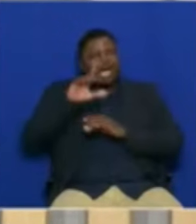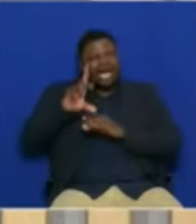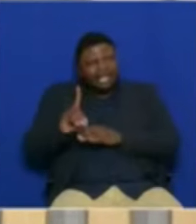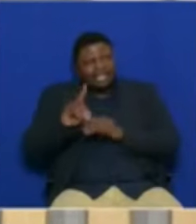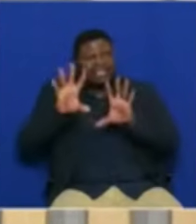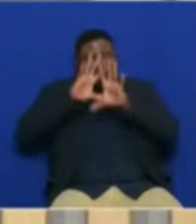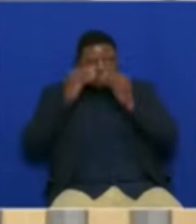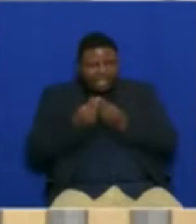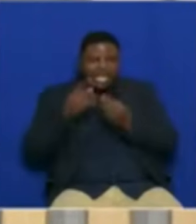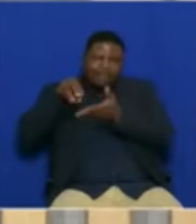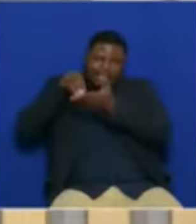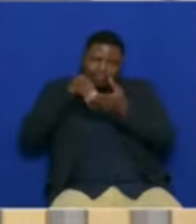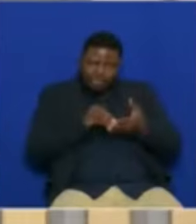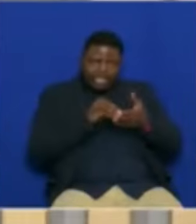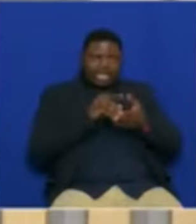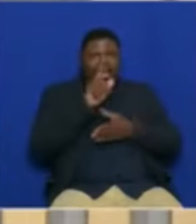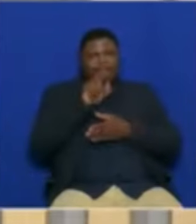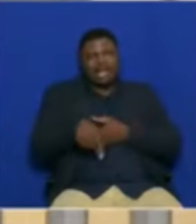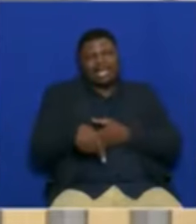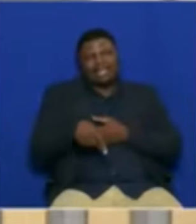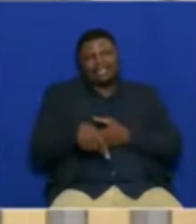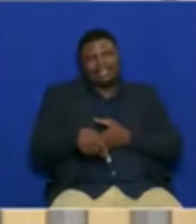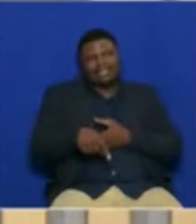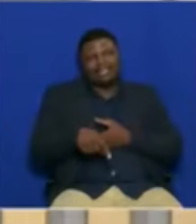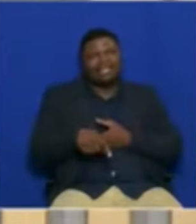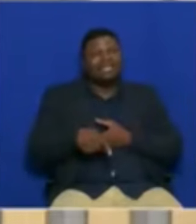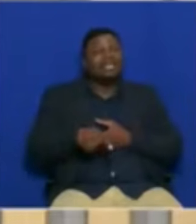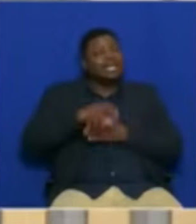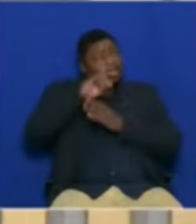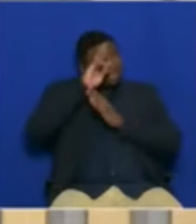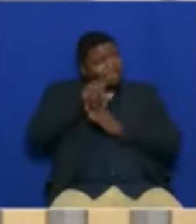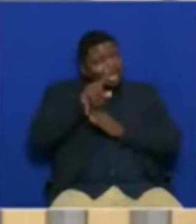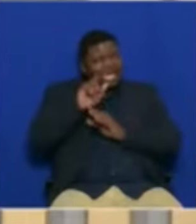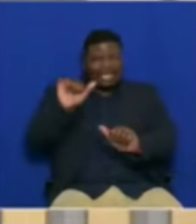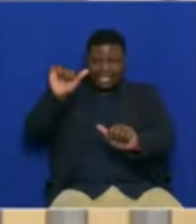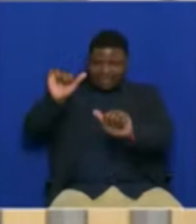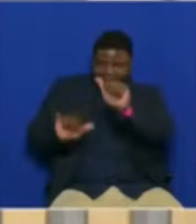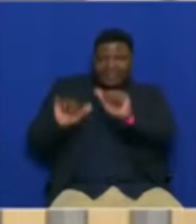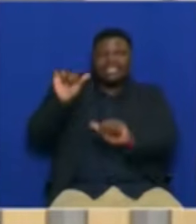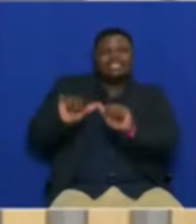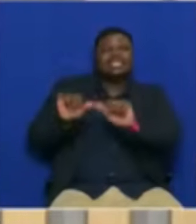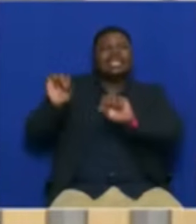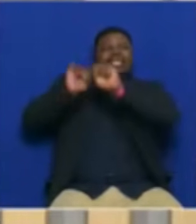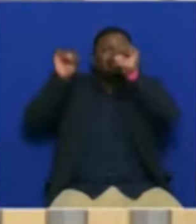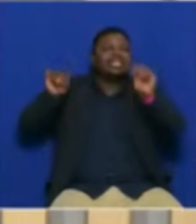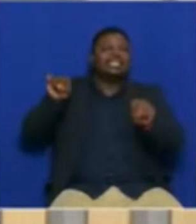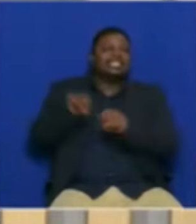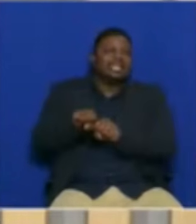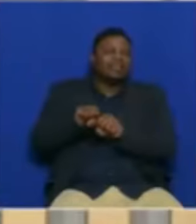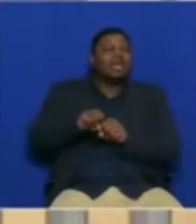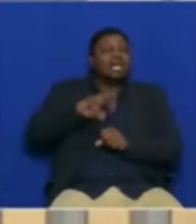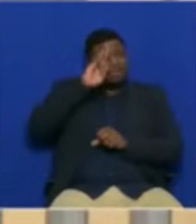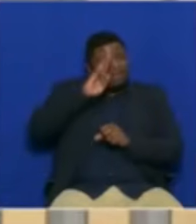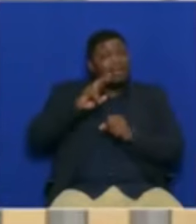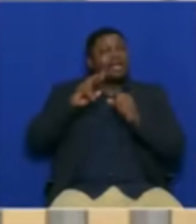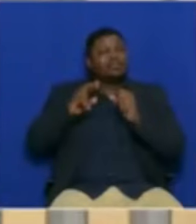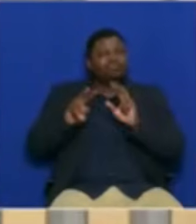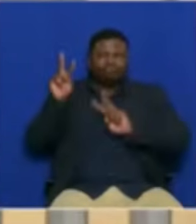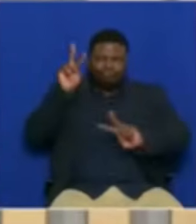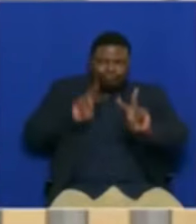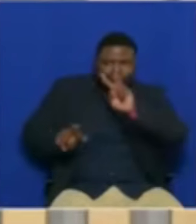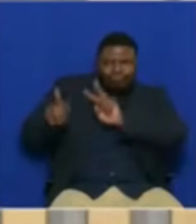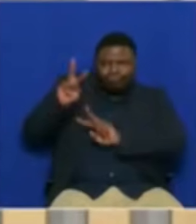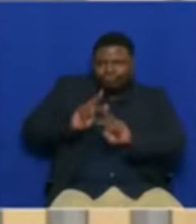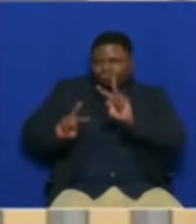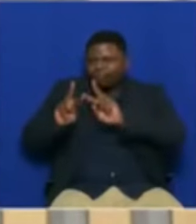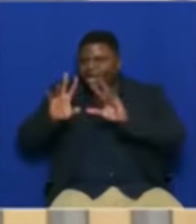cannot, it's a vetting system. It's security clearance. You cannot get